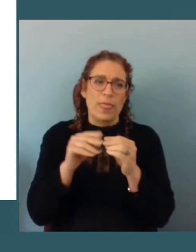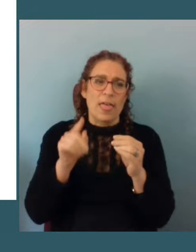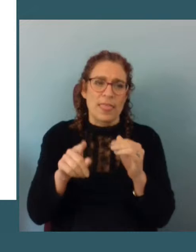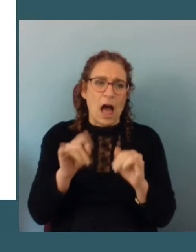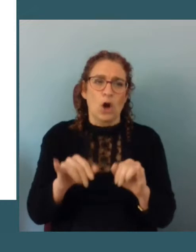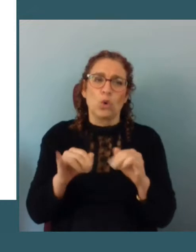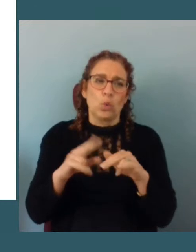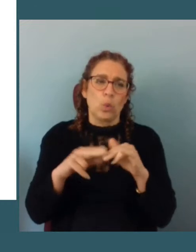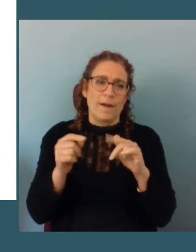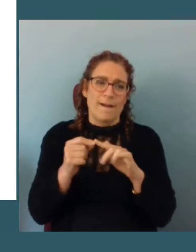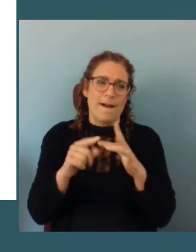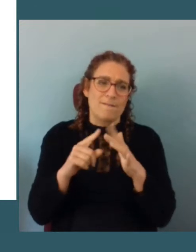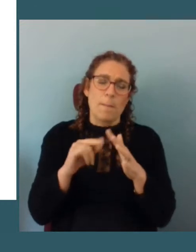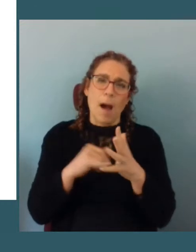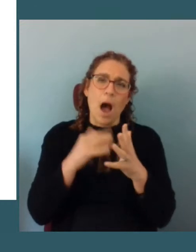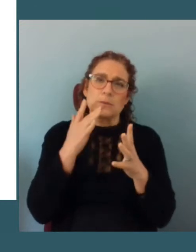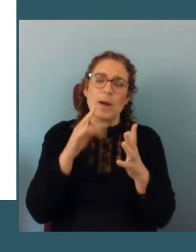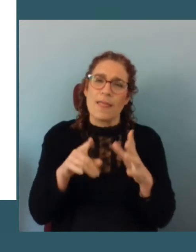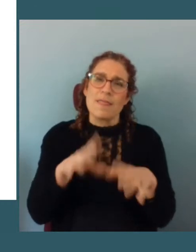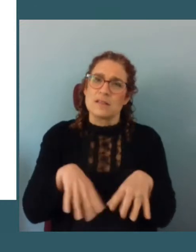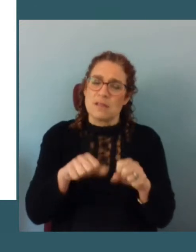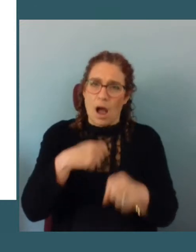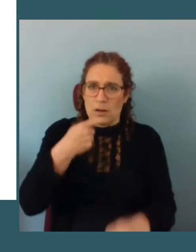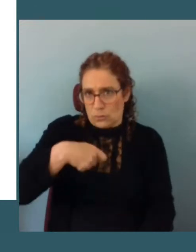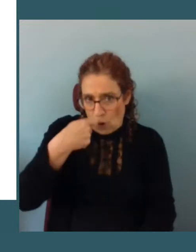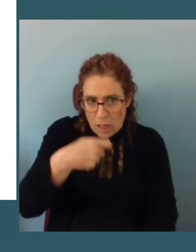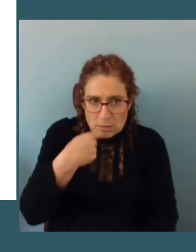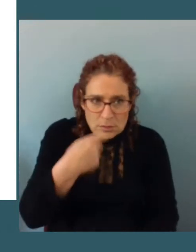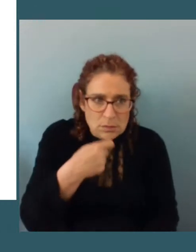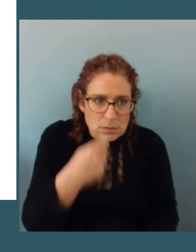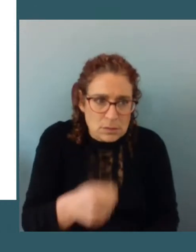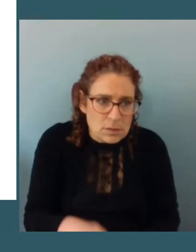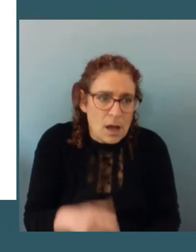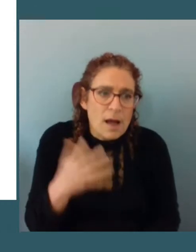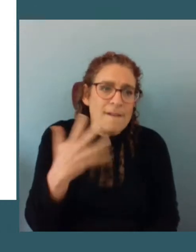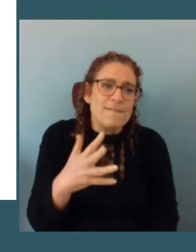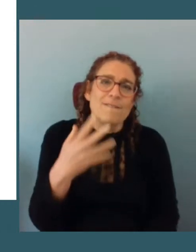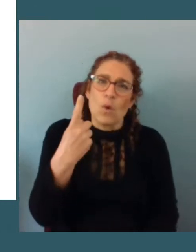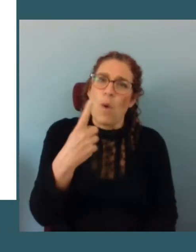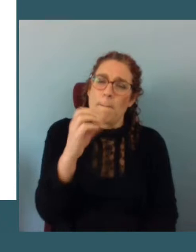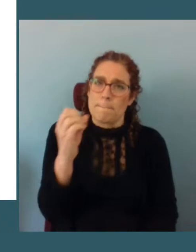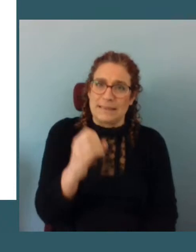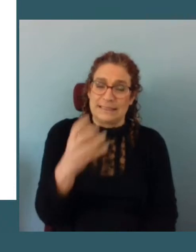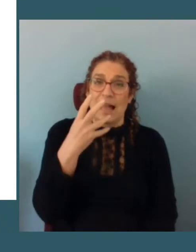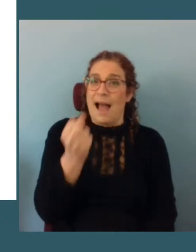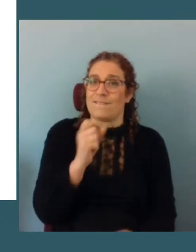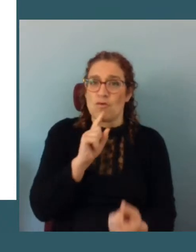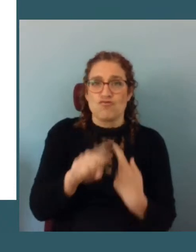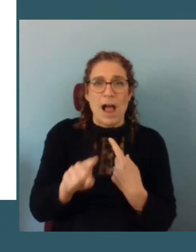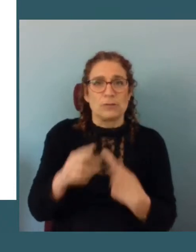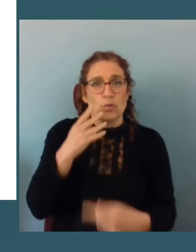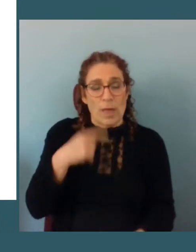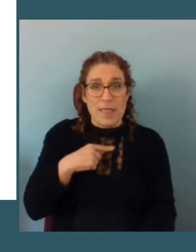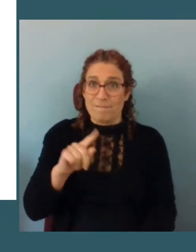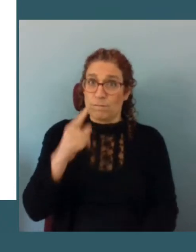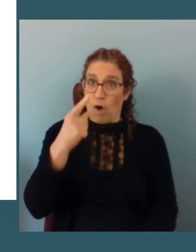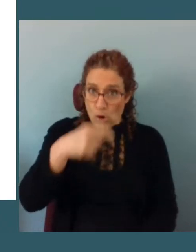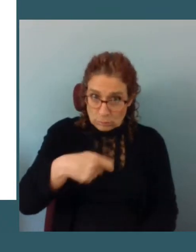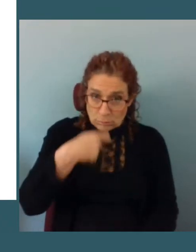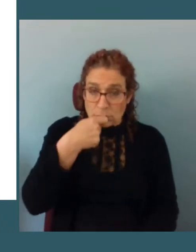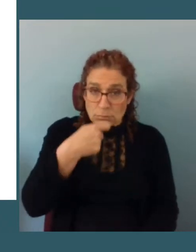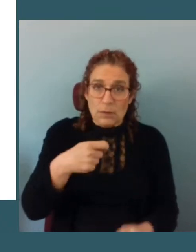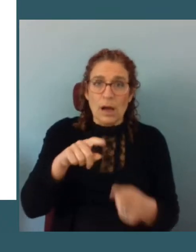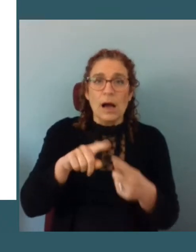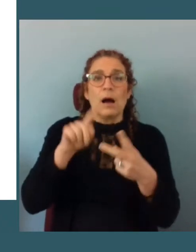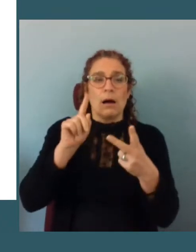the Guach et al. Study, 51% react on first exposure, 14% on second exposure, and 11%